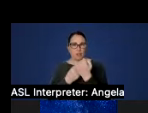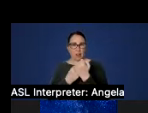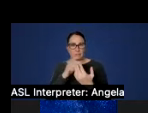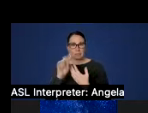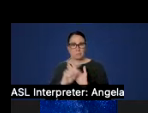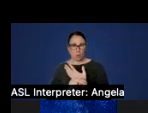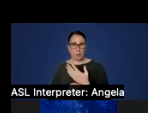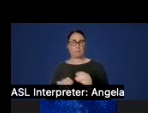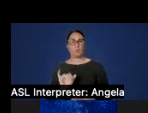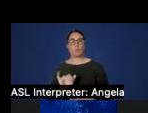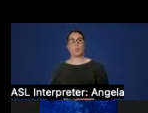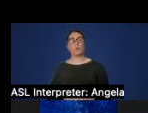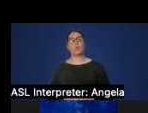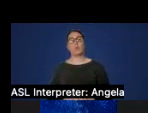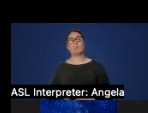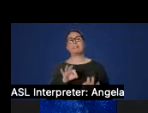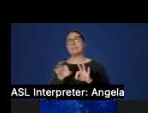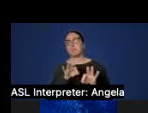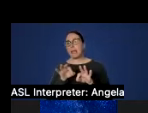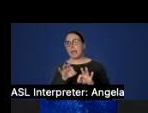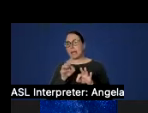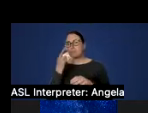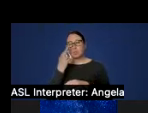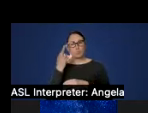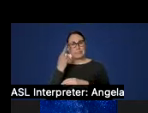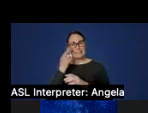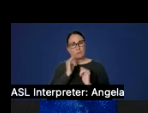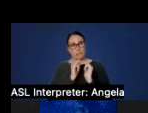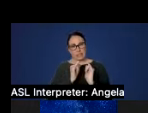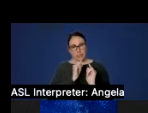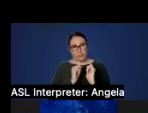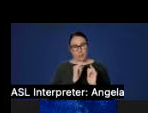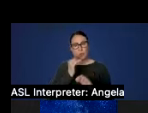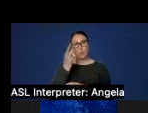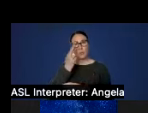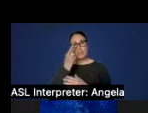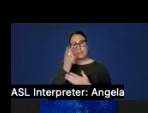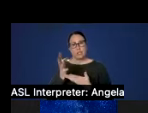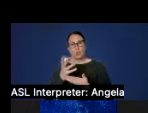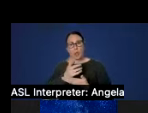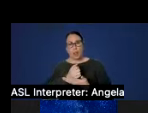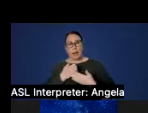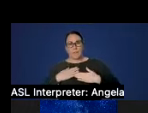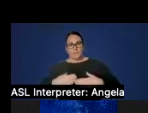so explain purpose of interview, explain purpose of gathering physical evidence. That